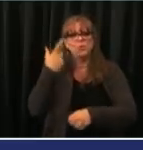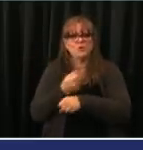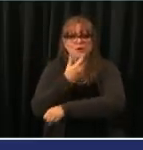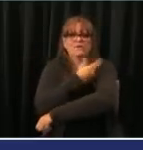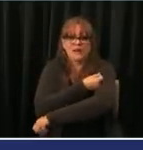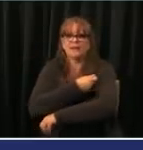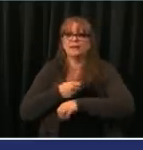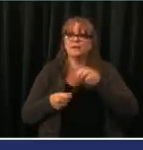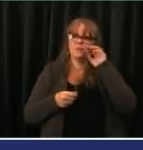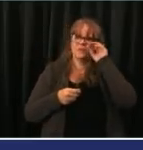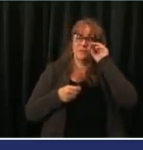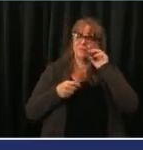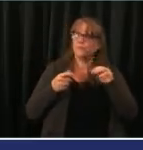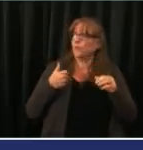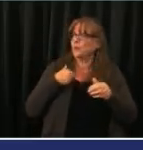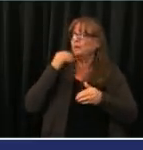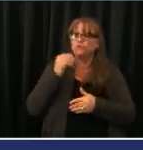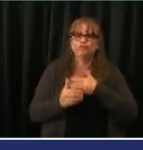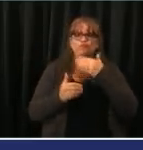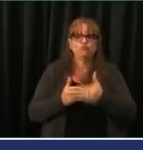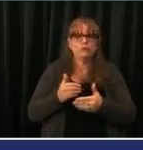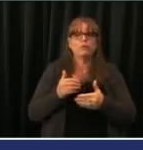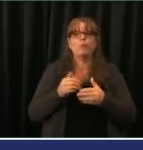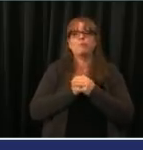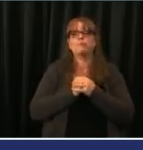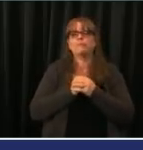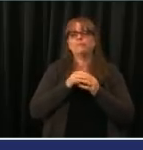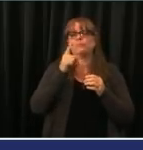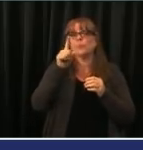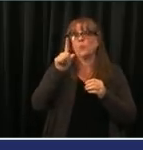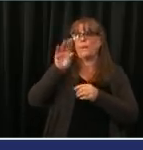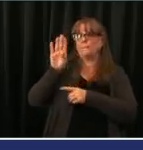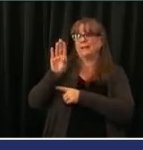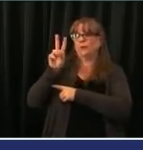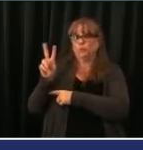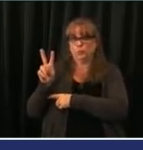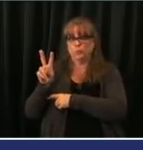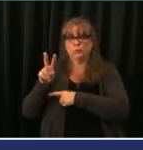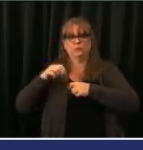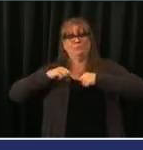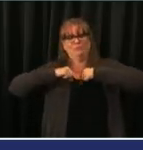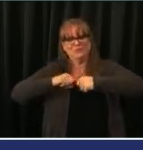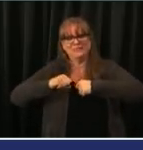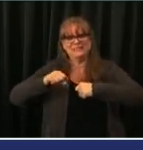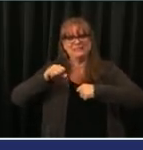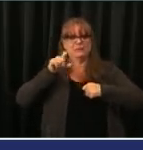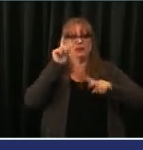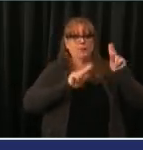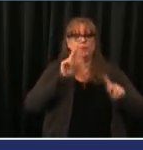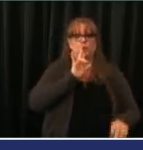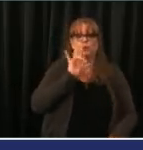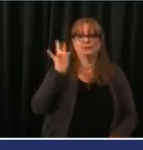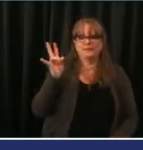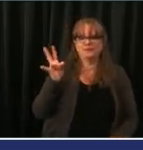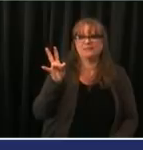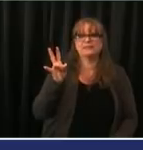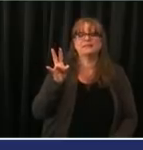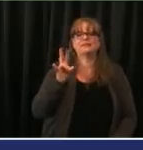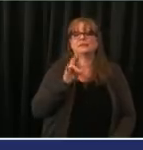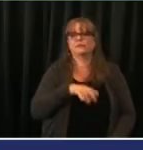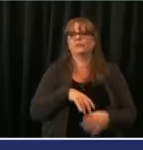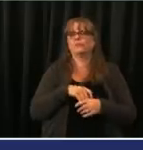for phase 1B2, the top priority to save lives, people over 70. We're confident that anybody who wants it over